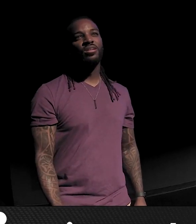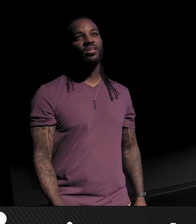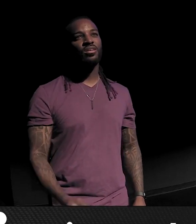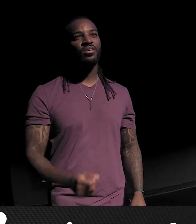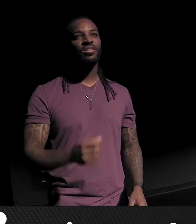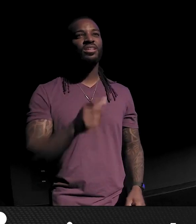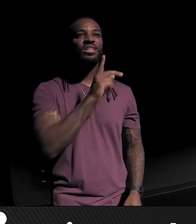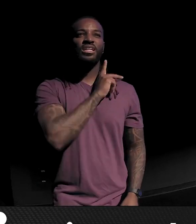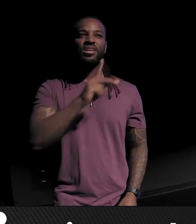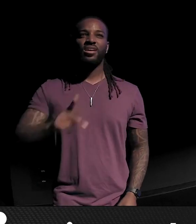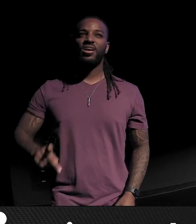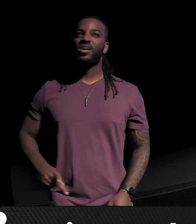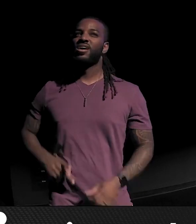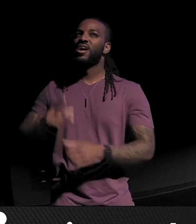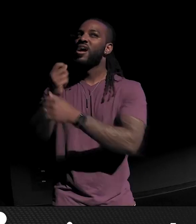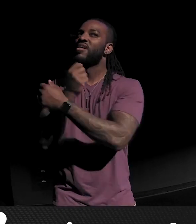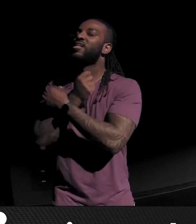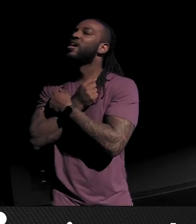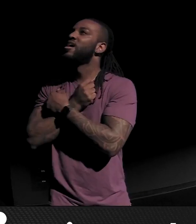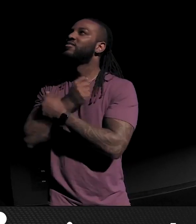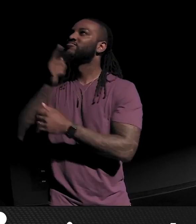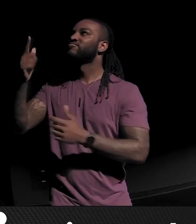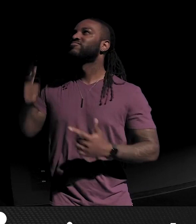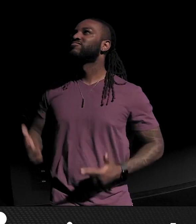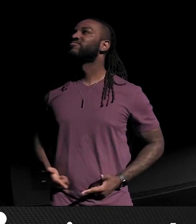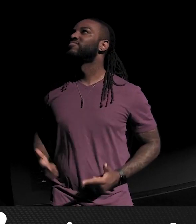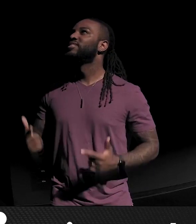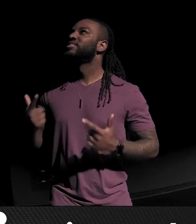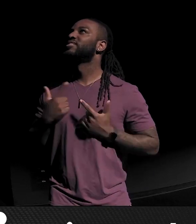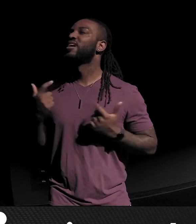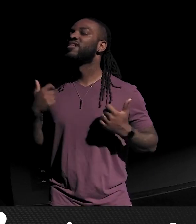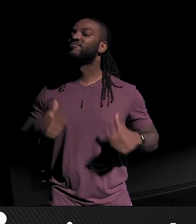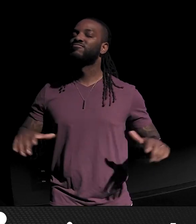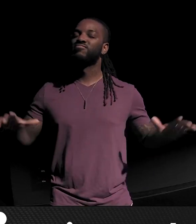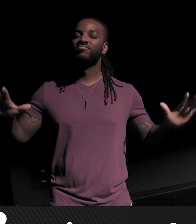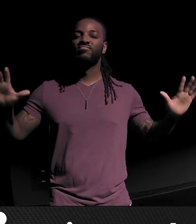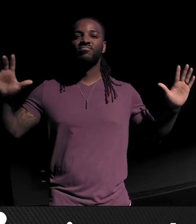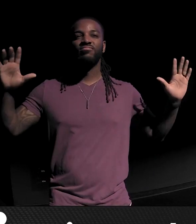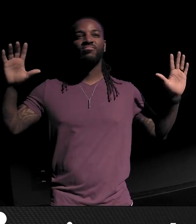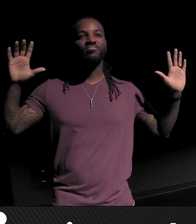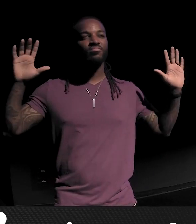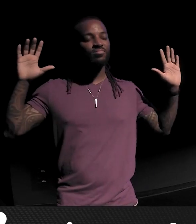The King of Love had given up his life.